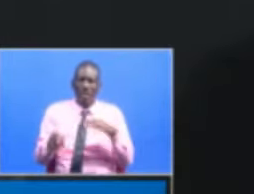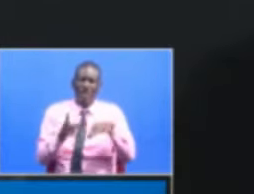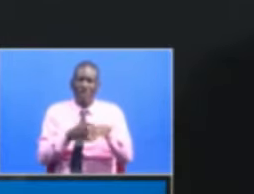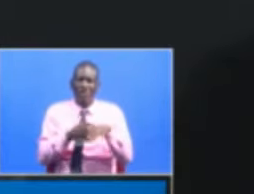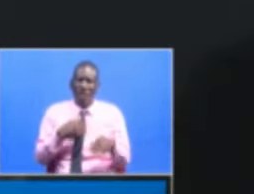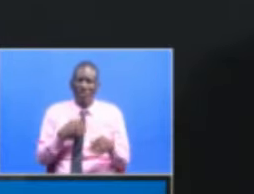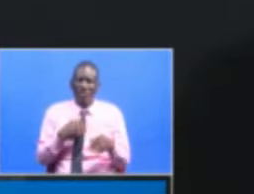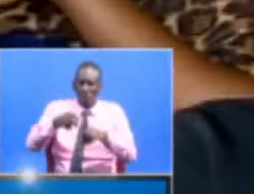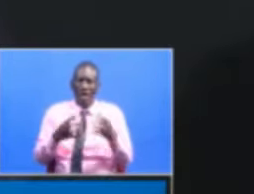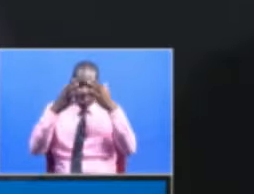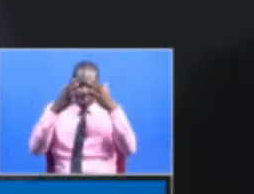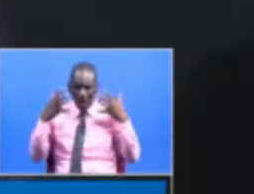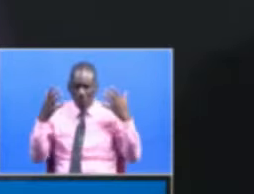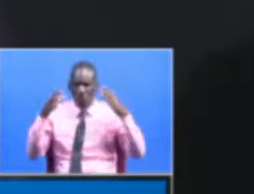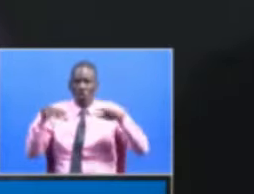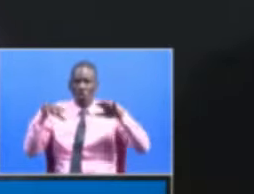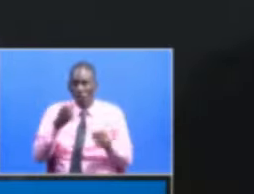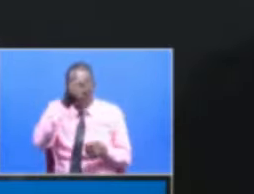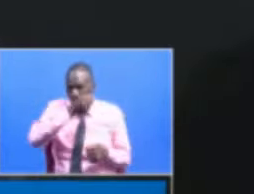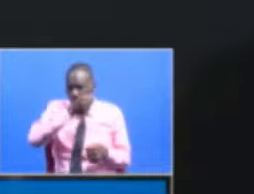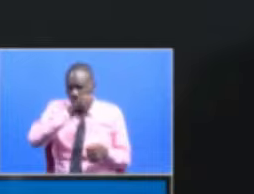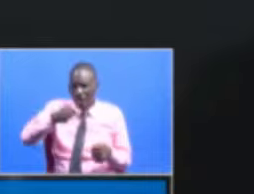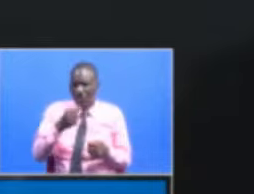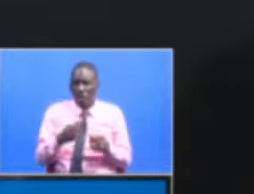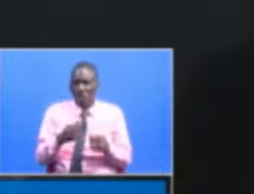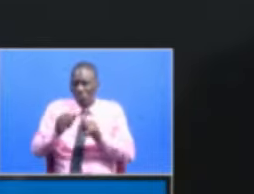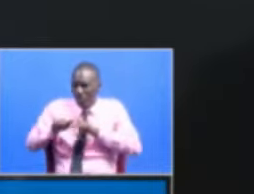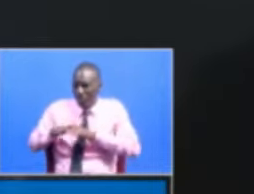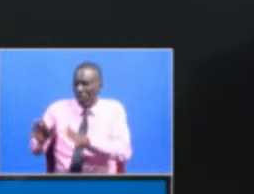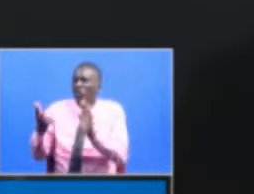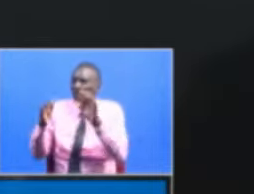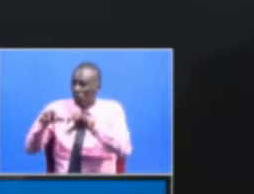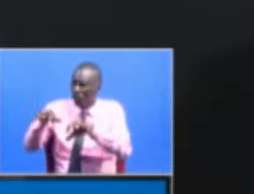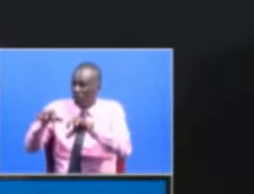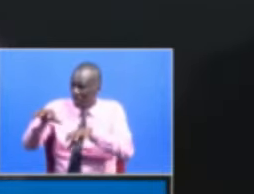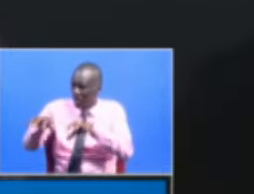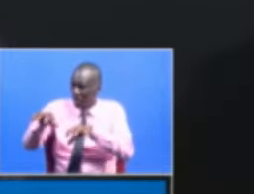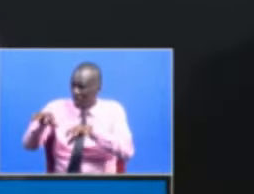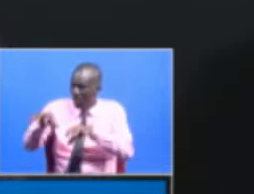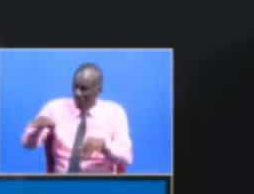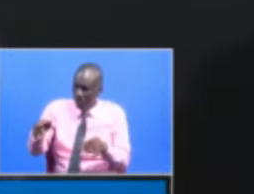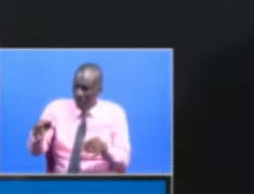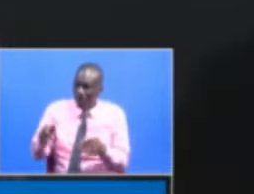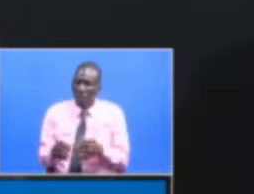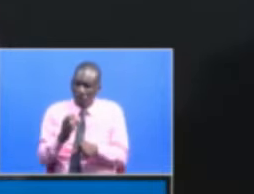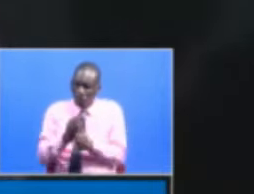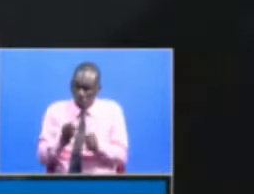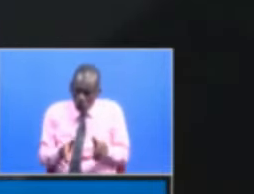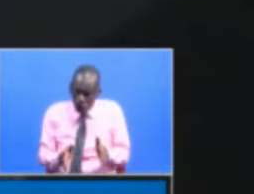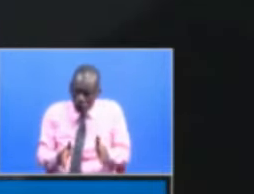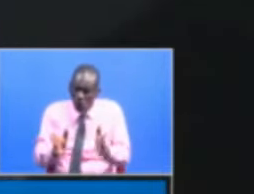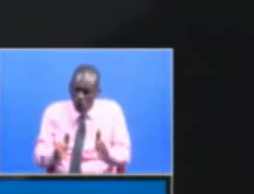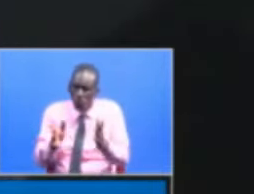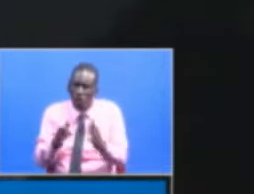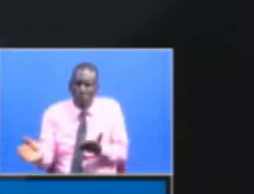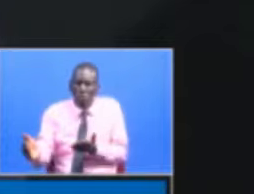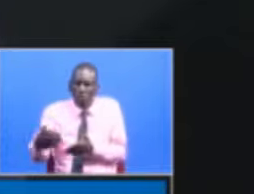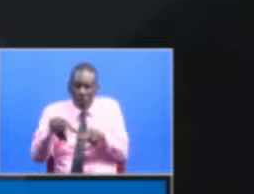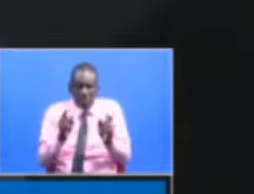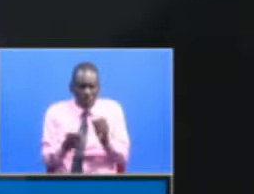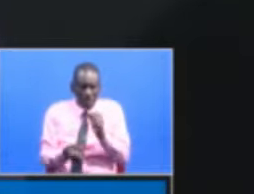a lion or an elephant that has actually left, they have corridors which they pass through. They act very fast and they mobilize themselves and they make sure